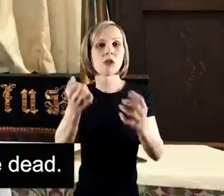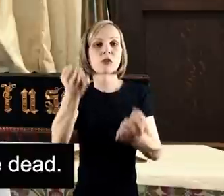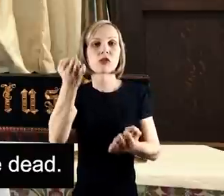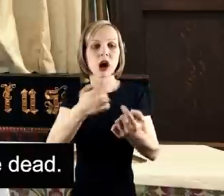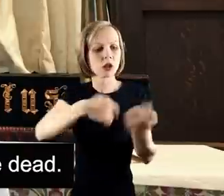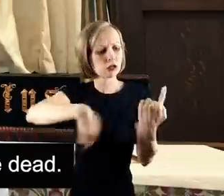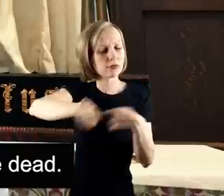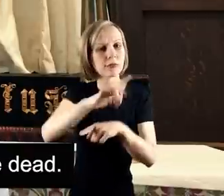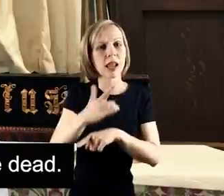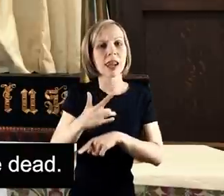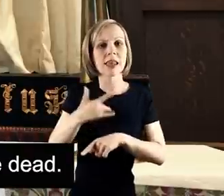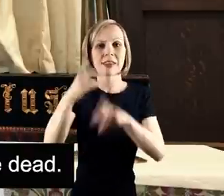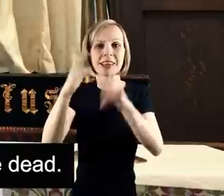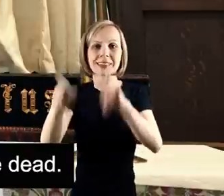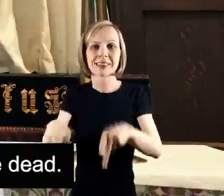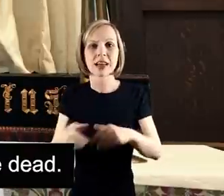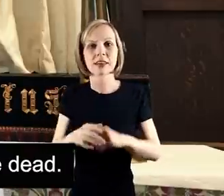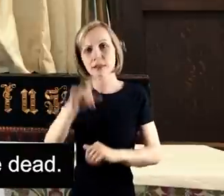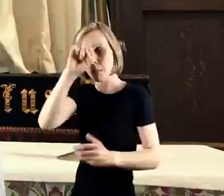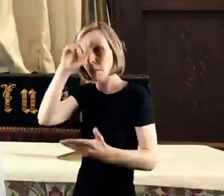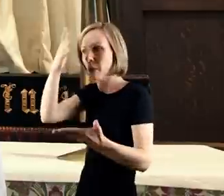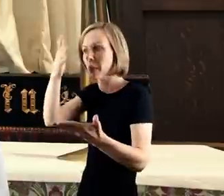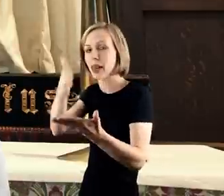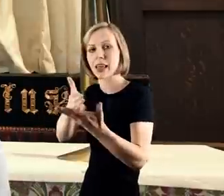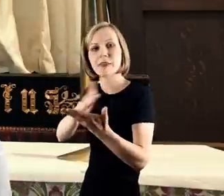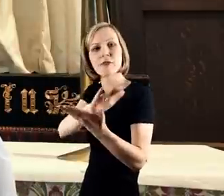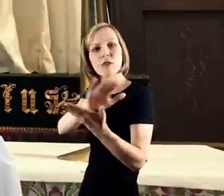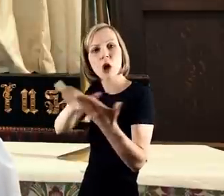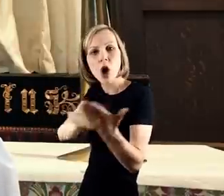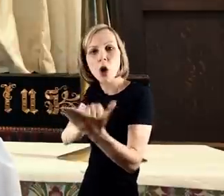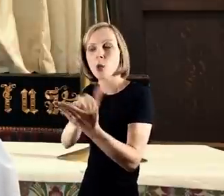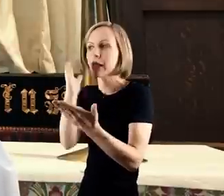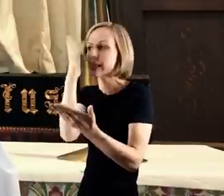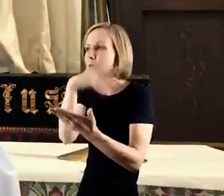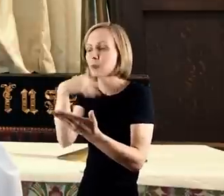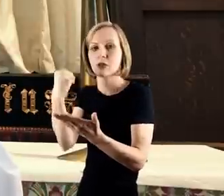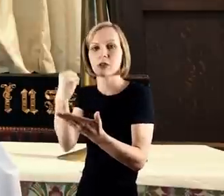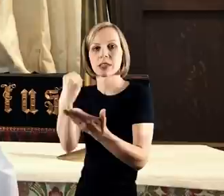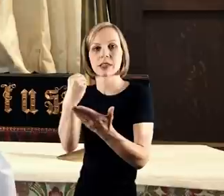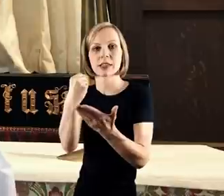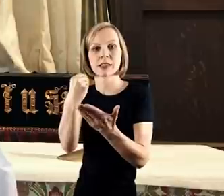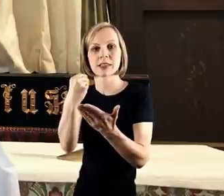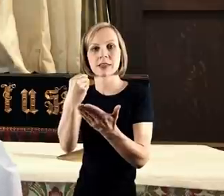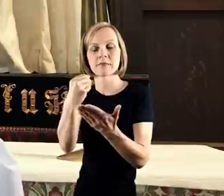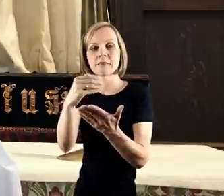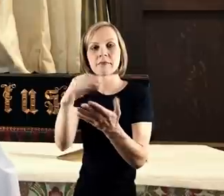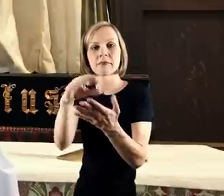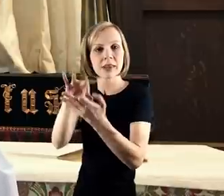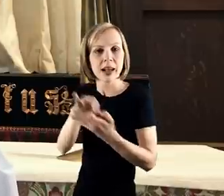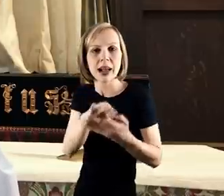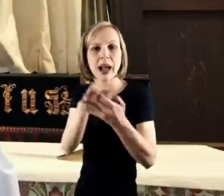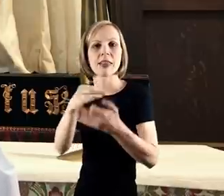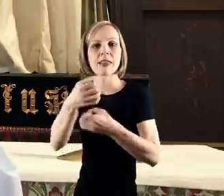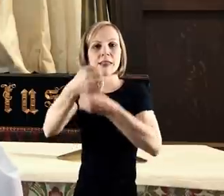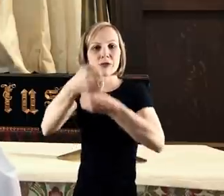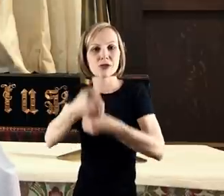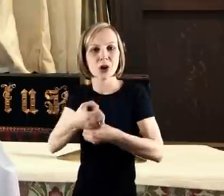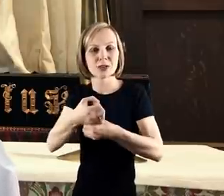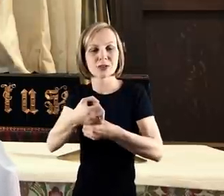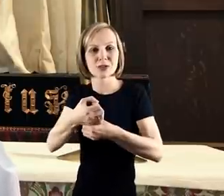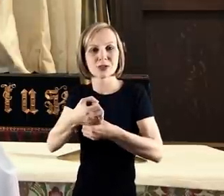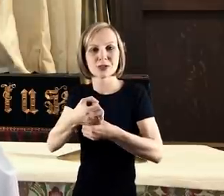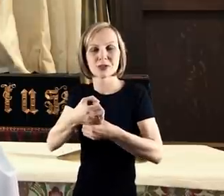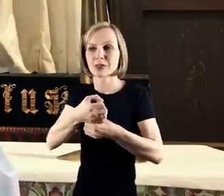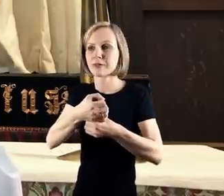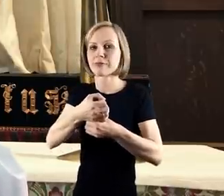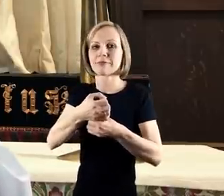judge the living and the dead. I believe in the Holy Spirit, the Holy Catholic Church, the communion